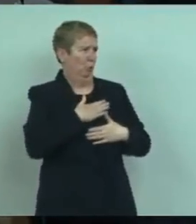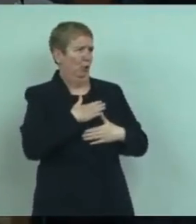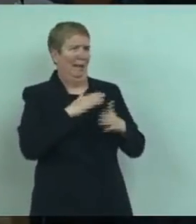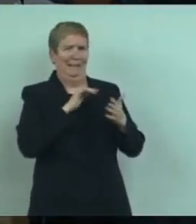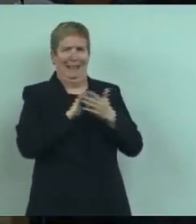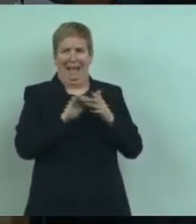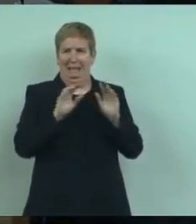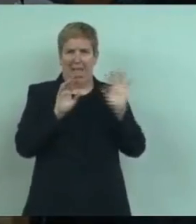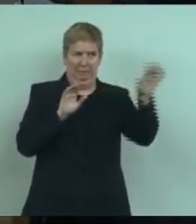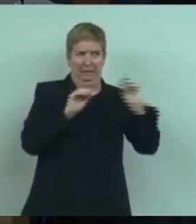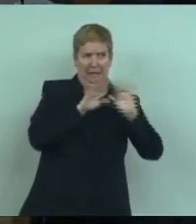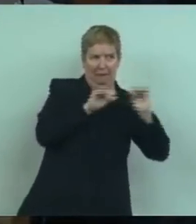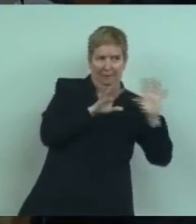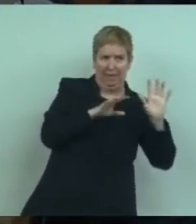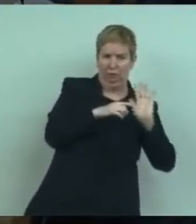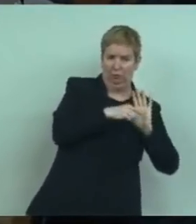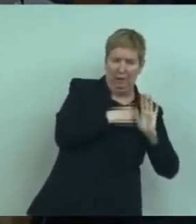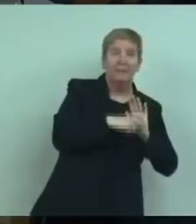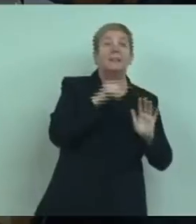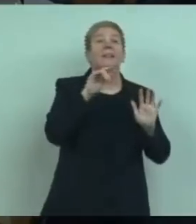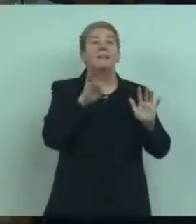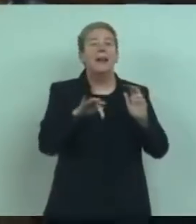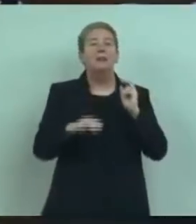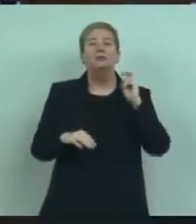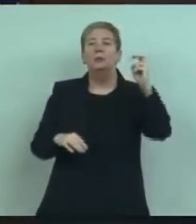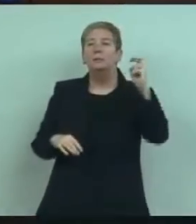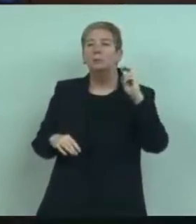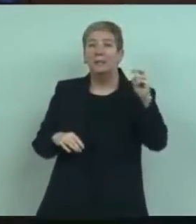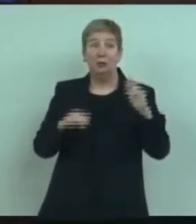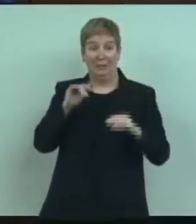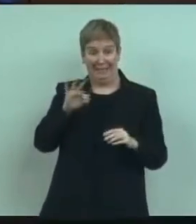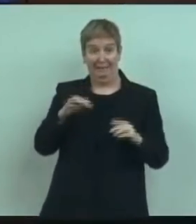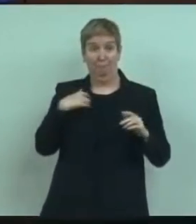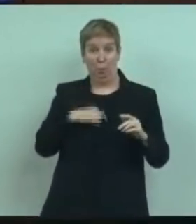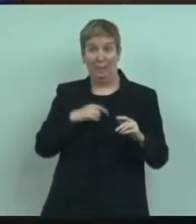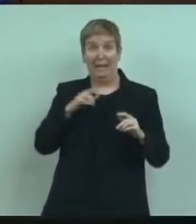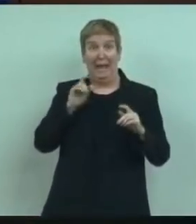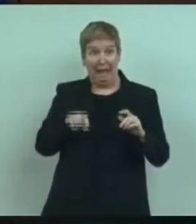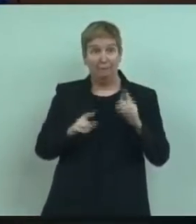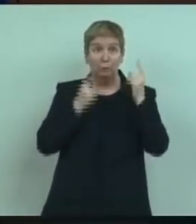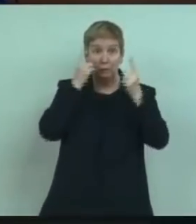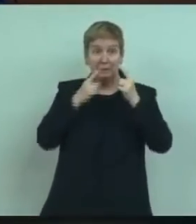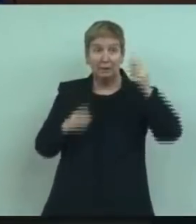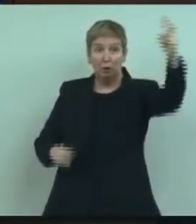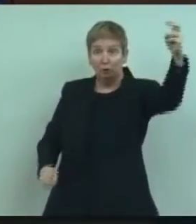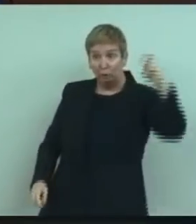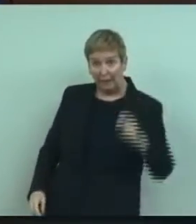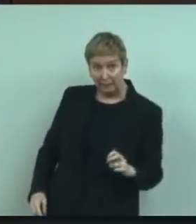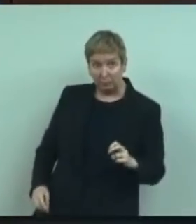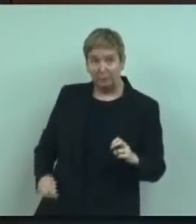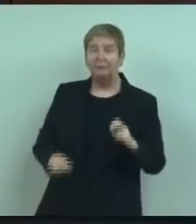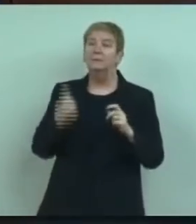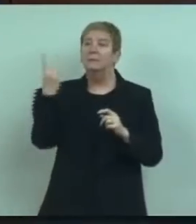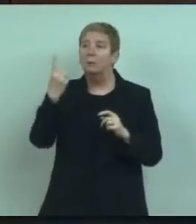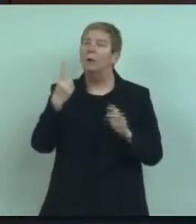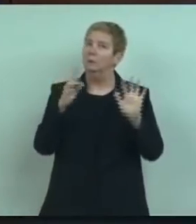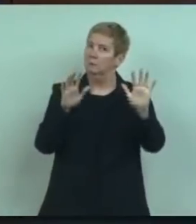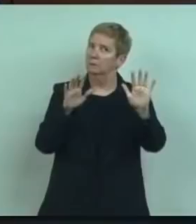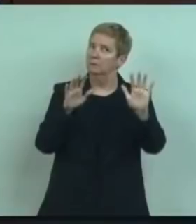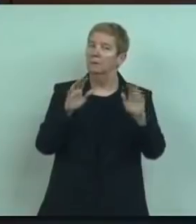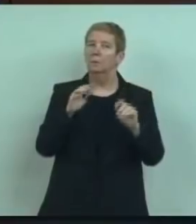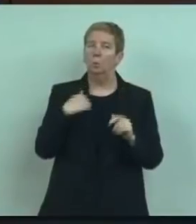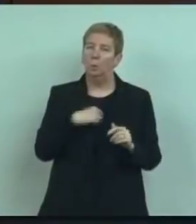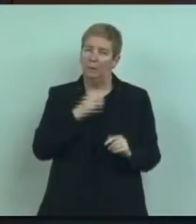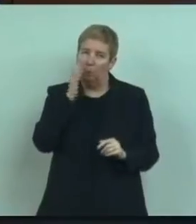clear that if transportation, that has to be part of what we consider, but the focus is to support